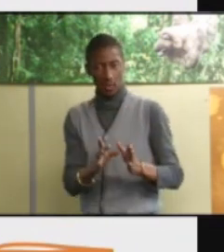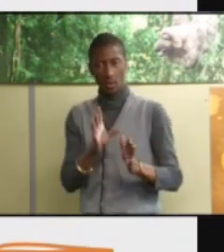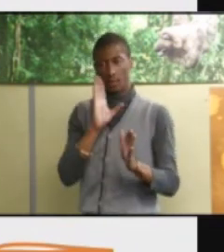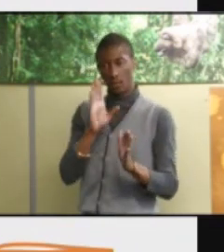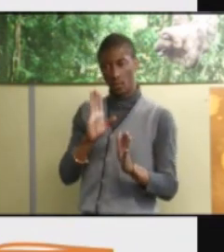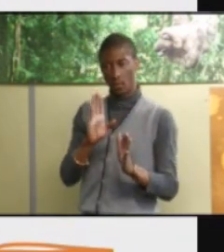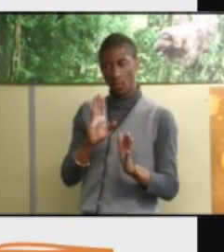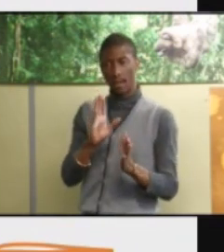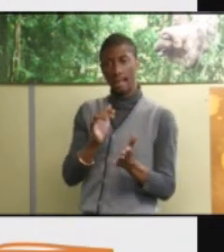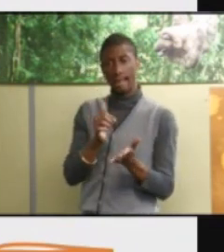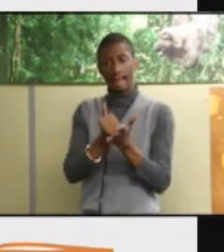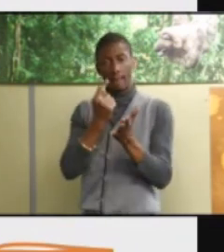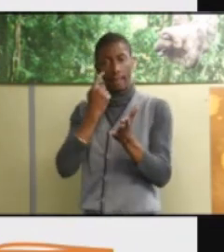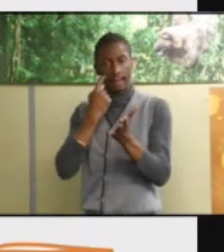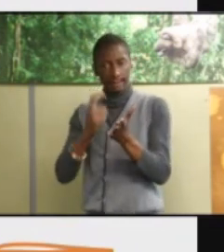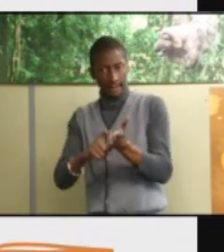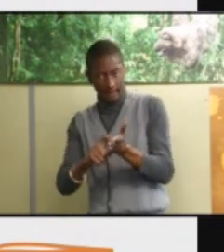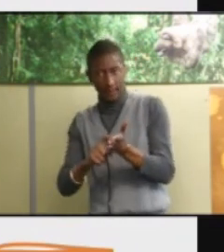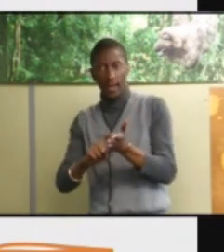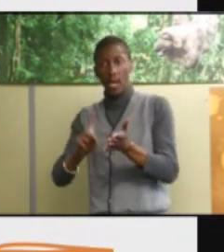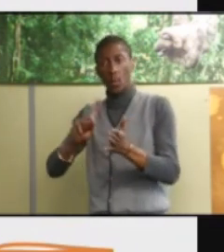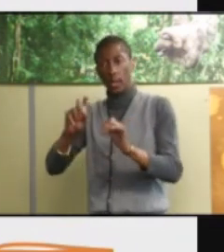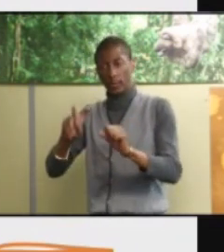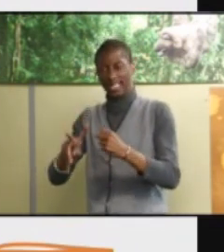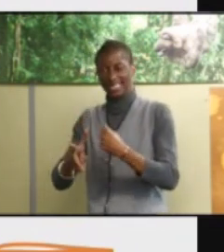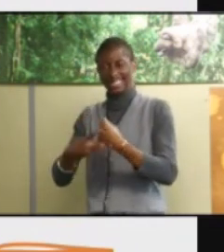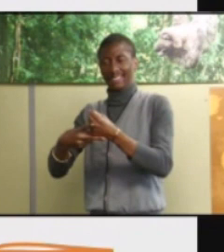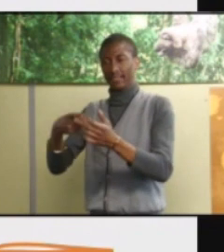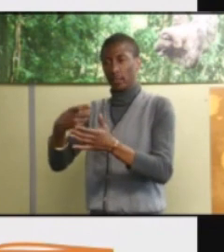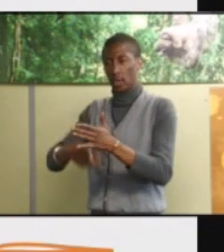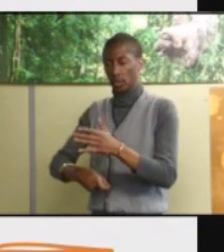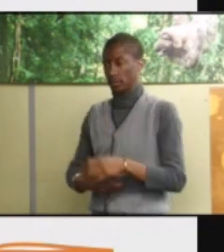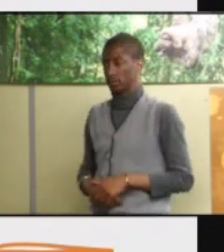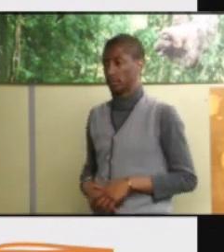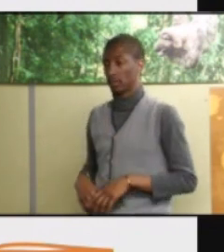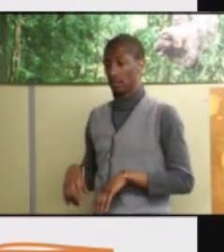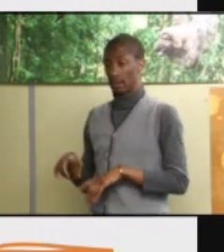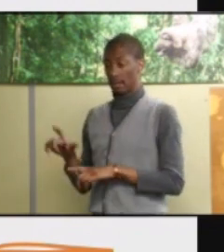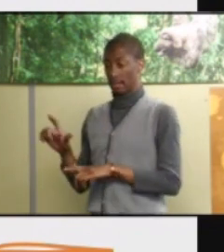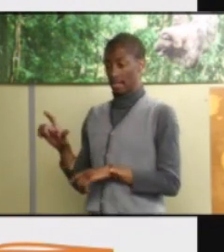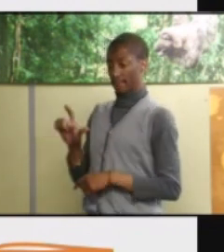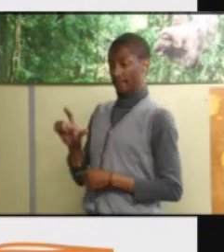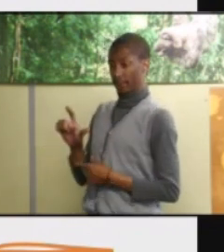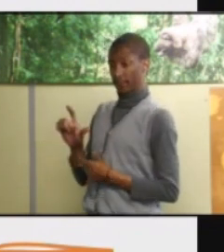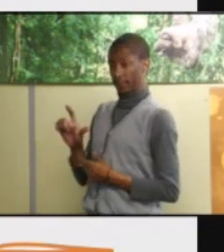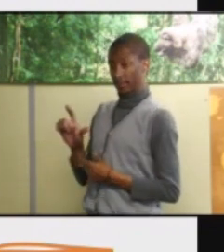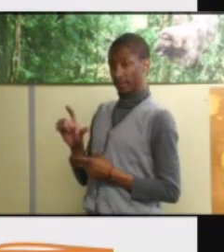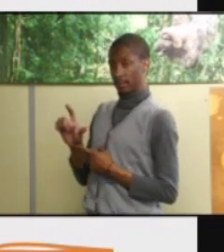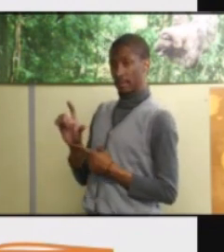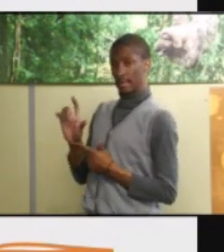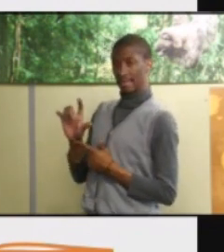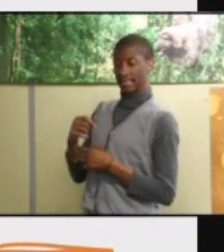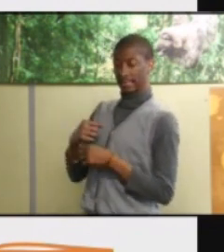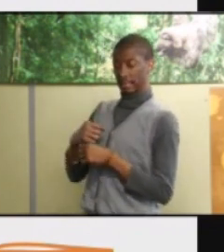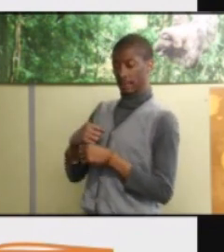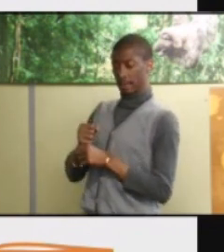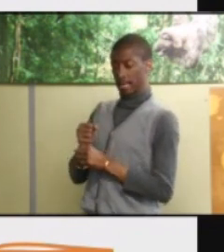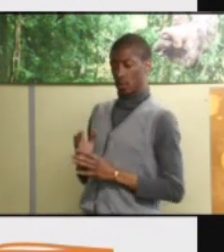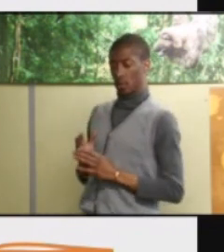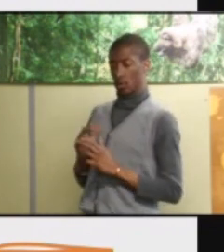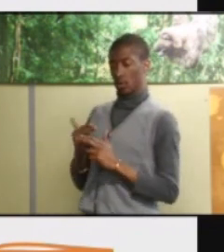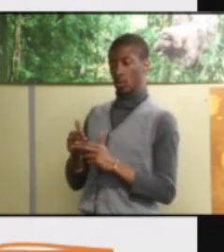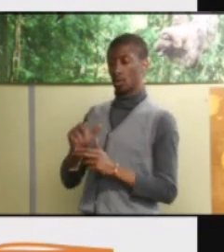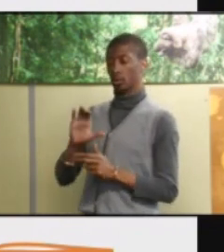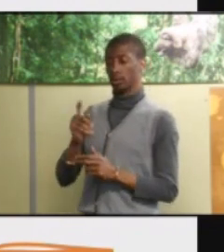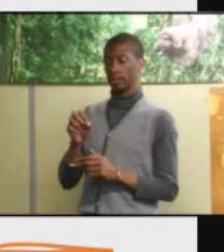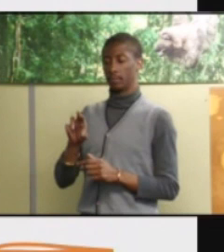identify where there are cost savings. For example, the one on the left is a manufacturer called Shimmer Screen.